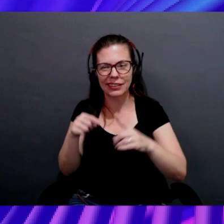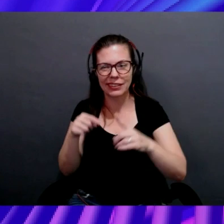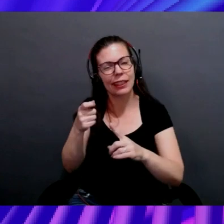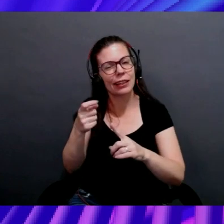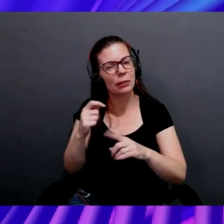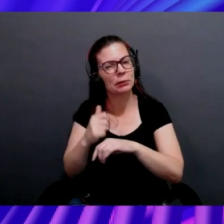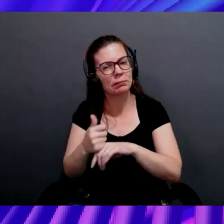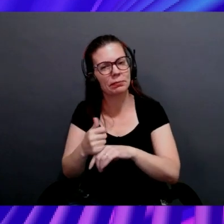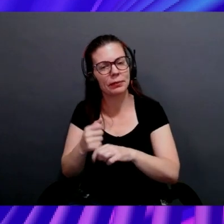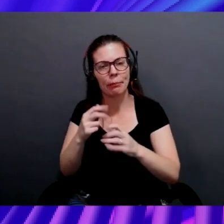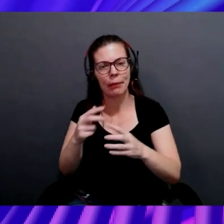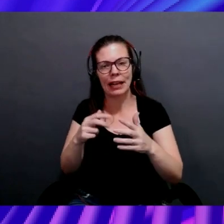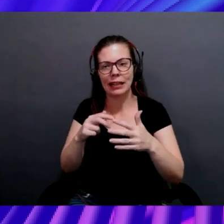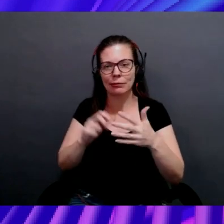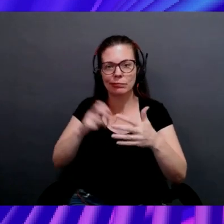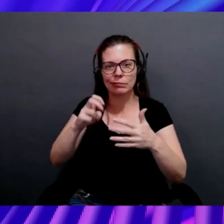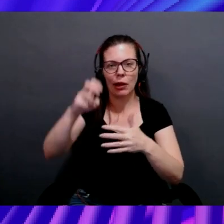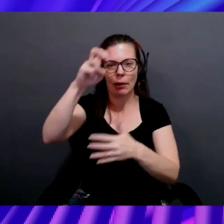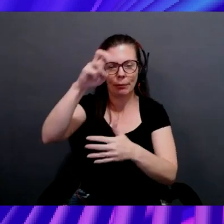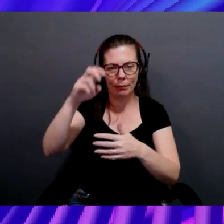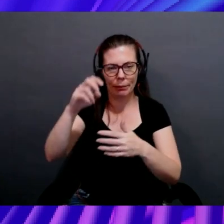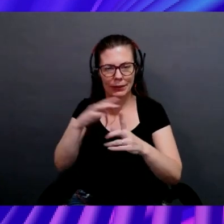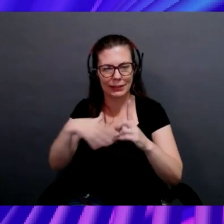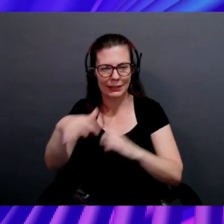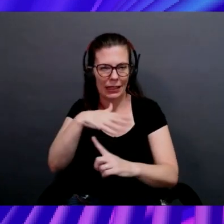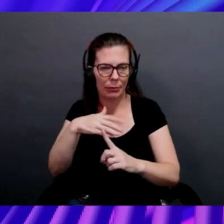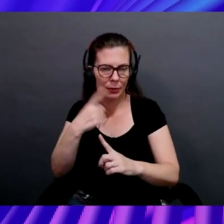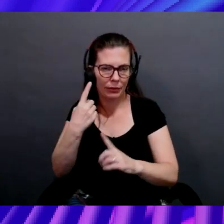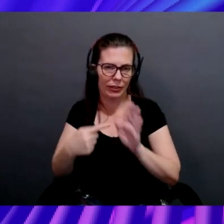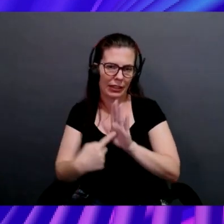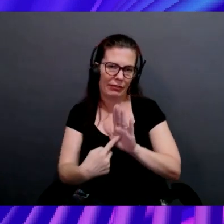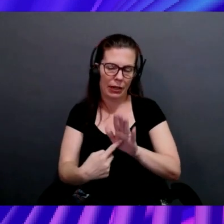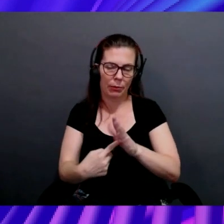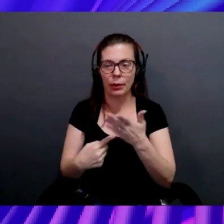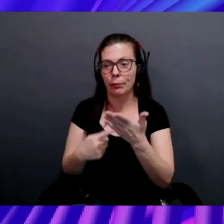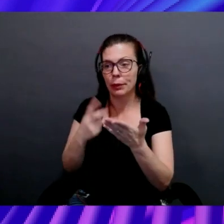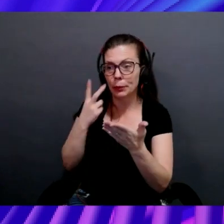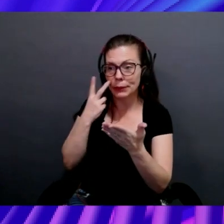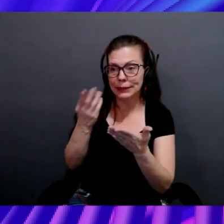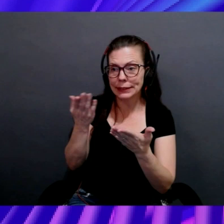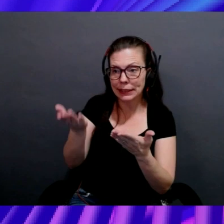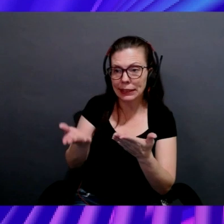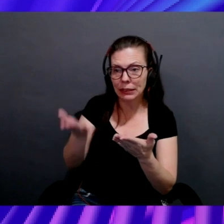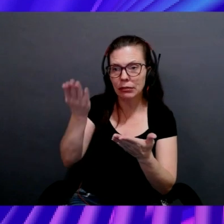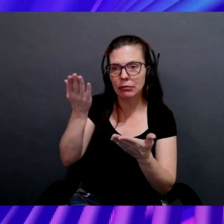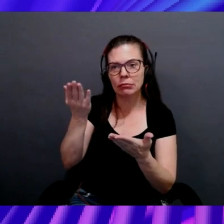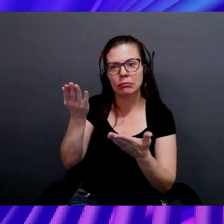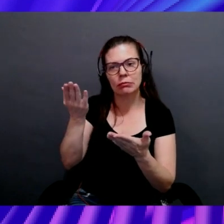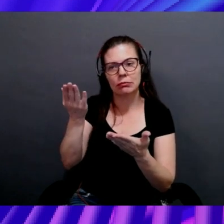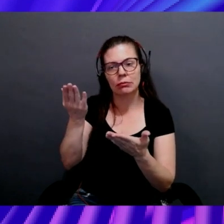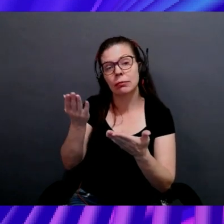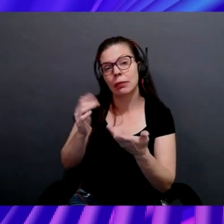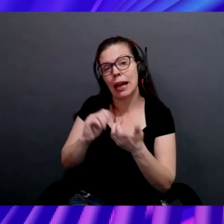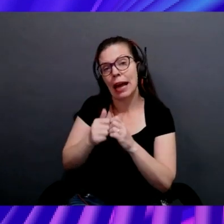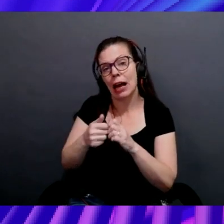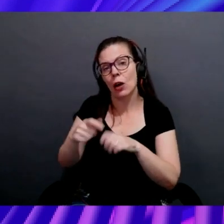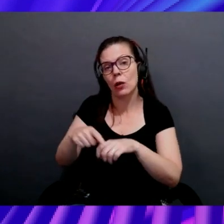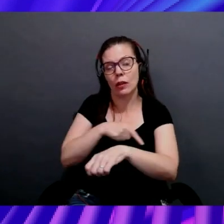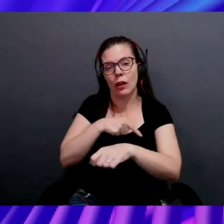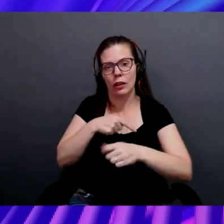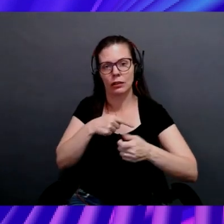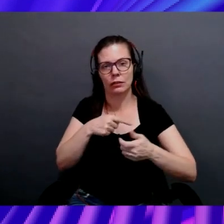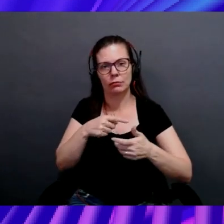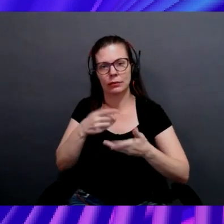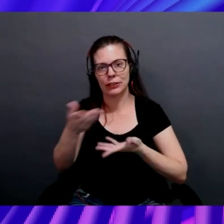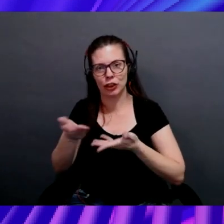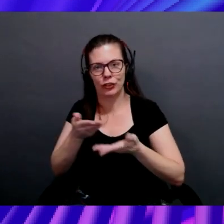hop example in my environment. But we can see right here how long it takes to service various parts of the request. You